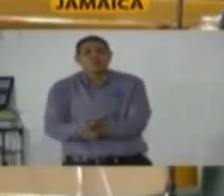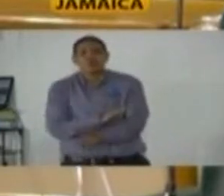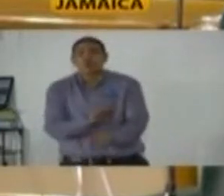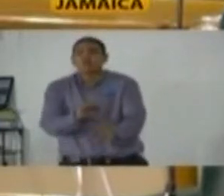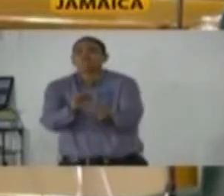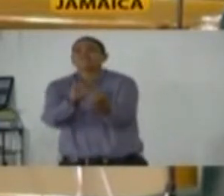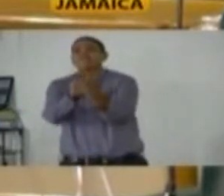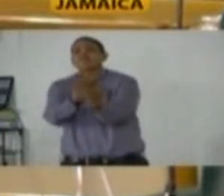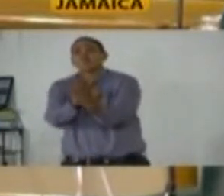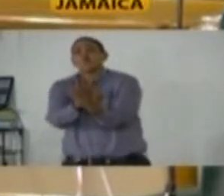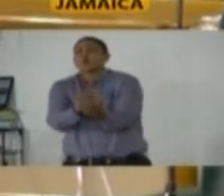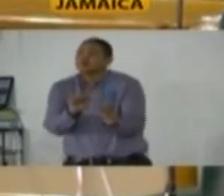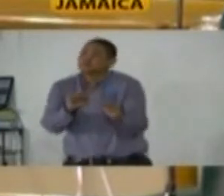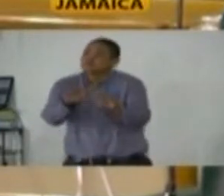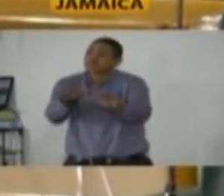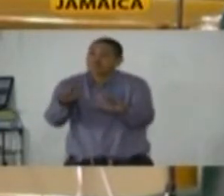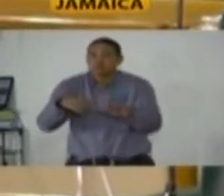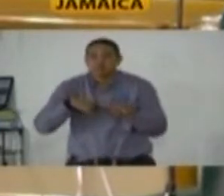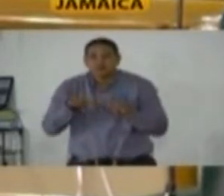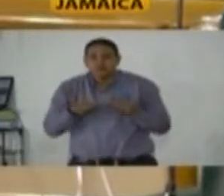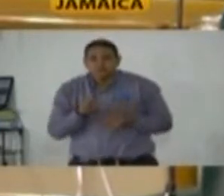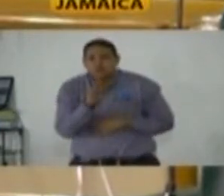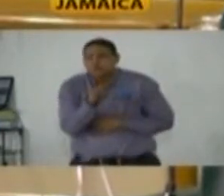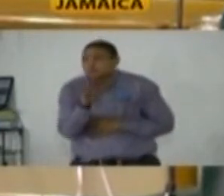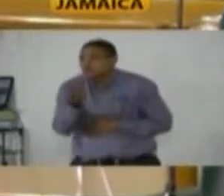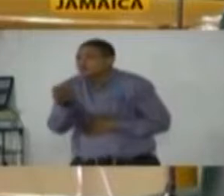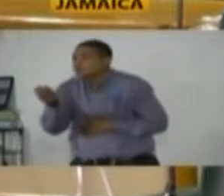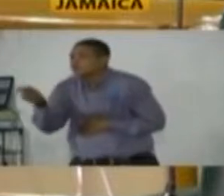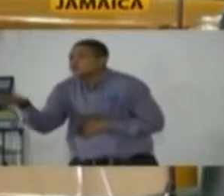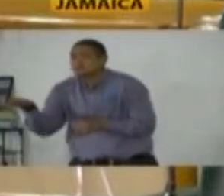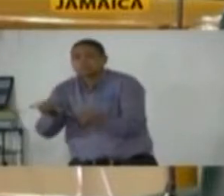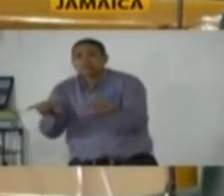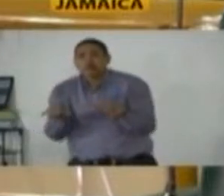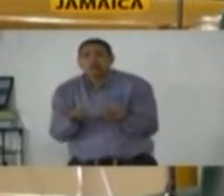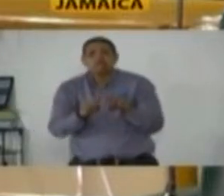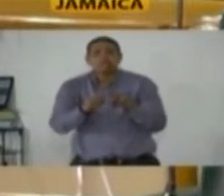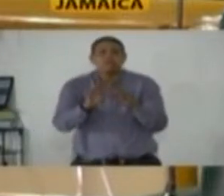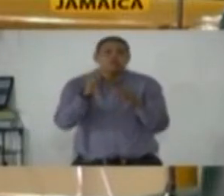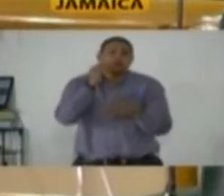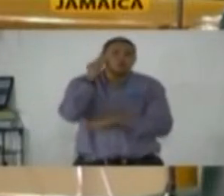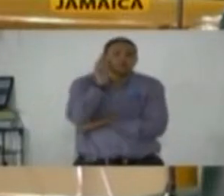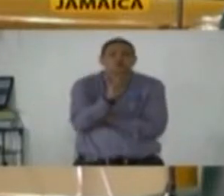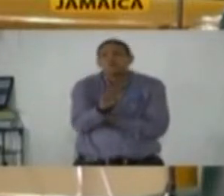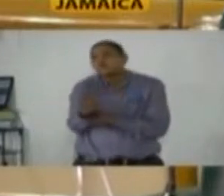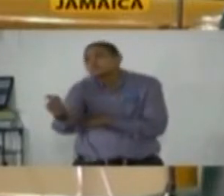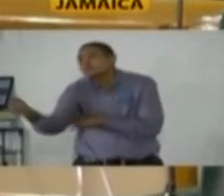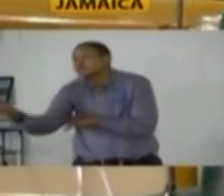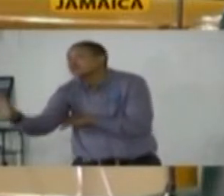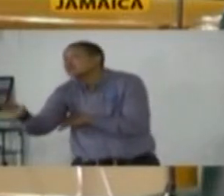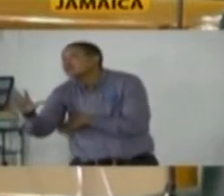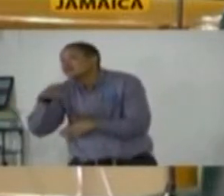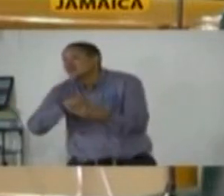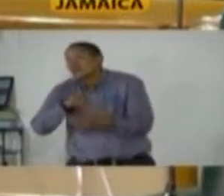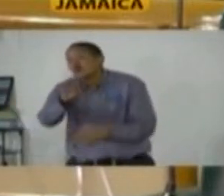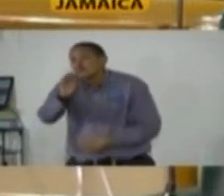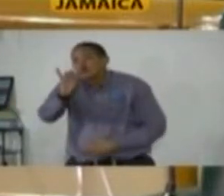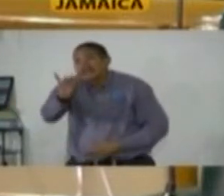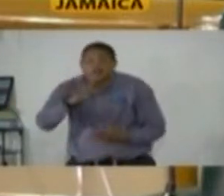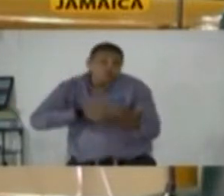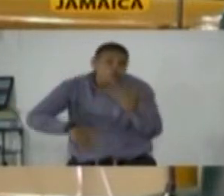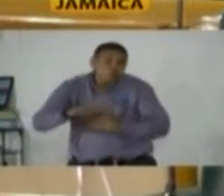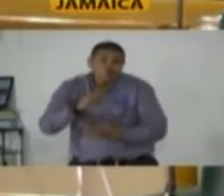face-to-face, we launched our Yard-to-Yard Find the Child initiative, which engaged 108 social workers